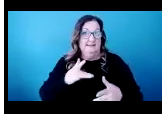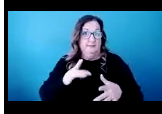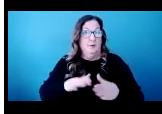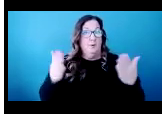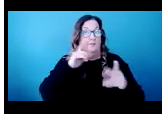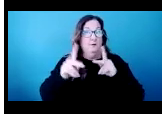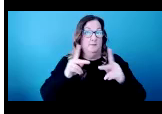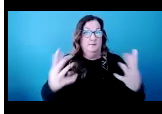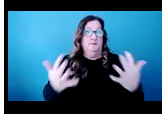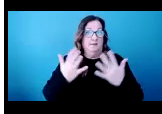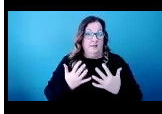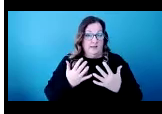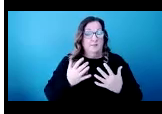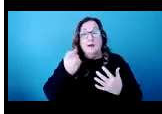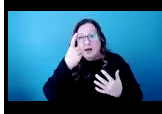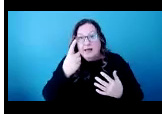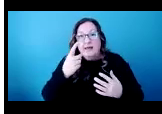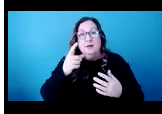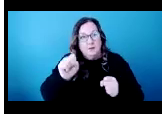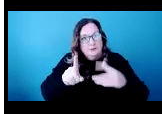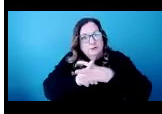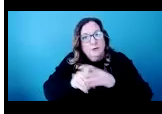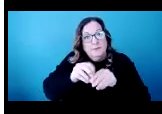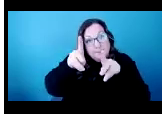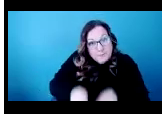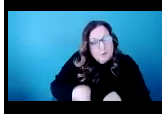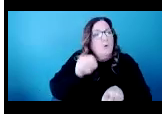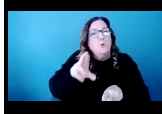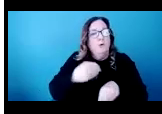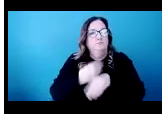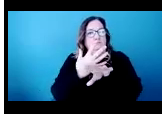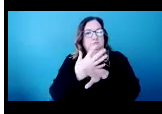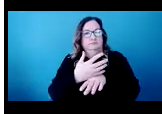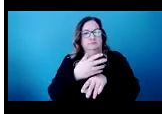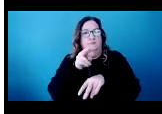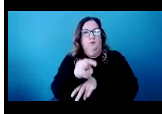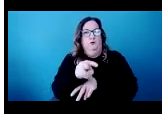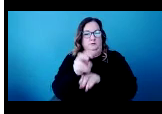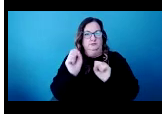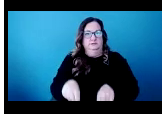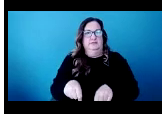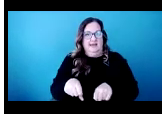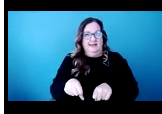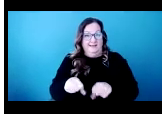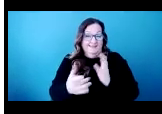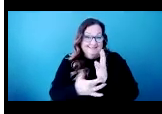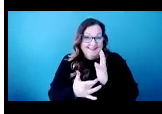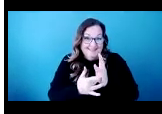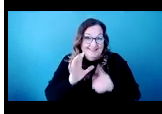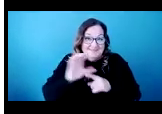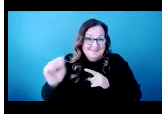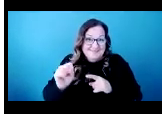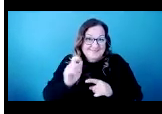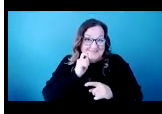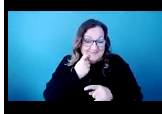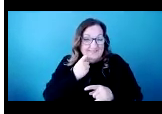in person or online. So that's one thing that's really great about technological advances is if you